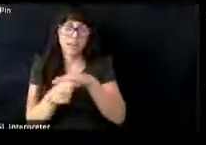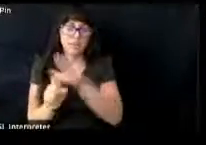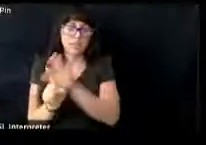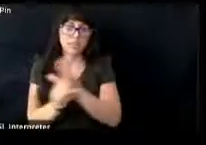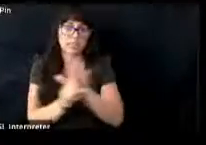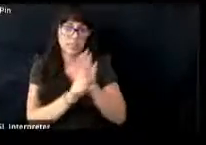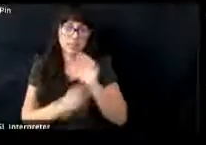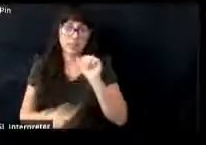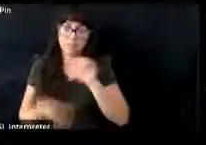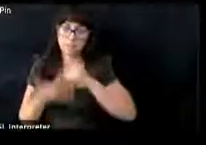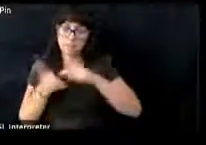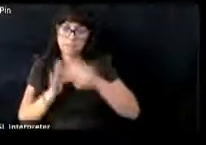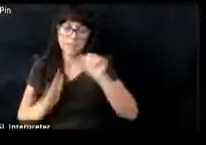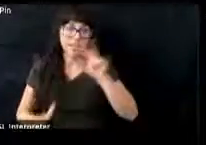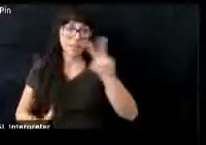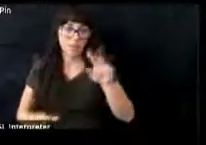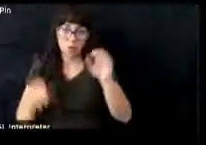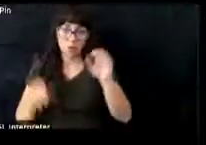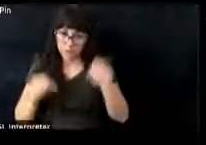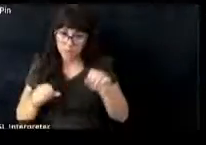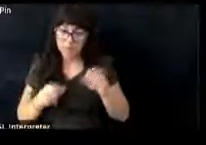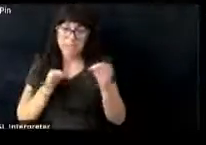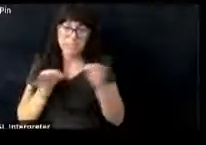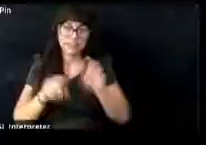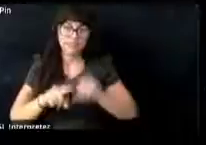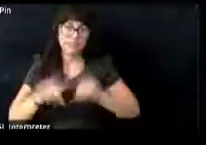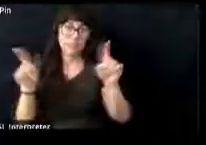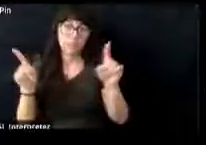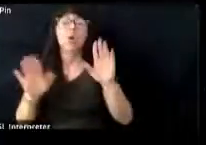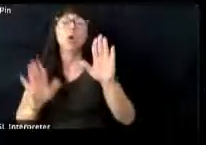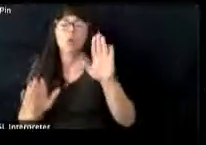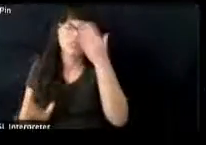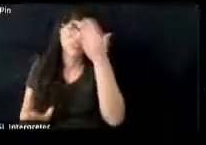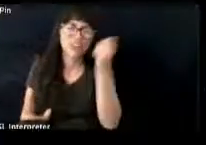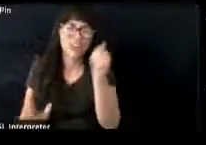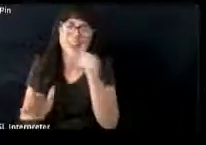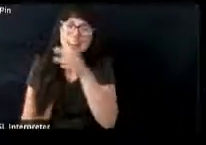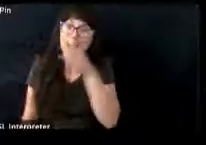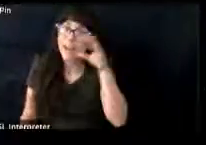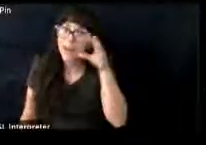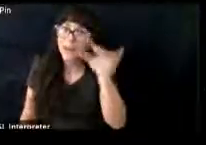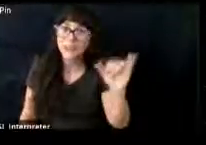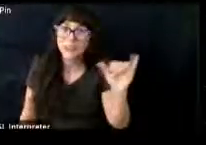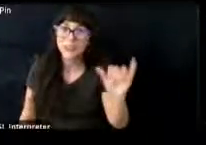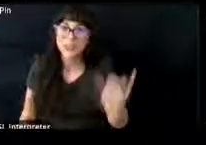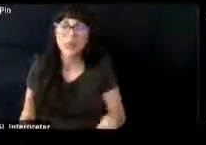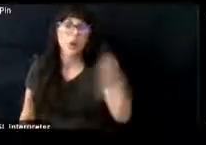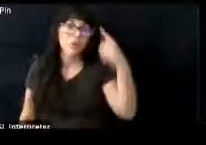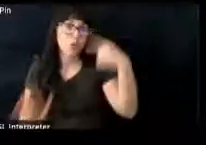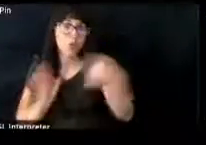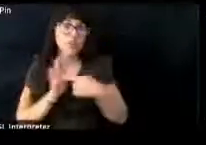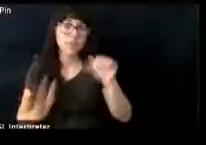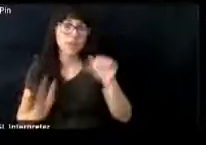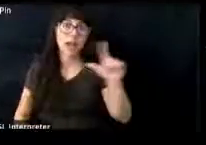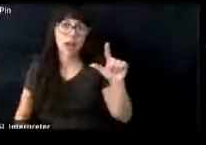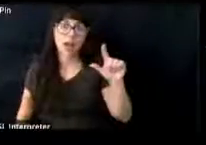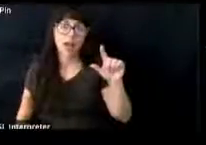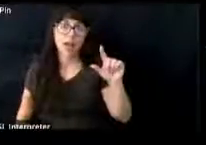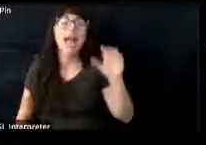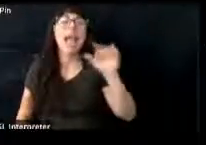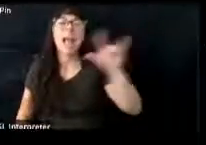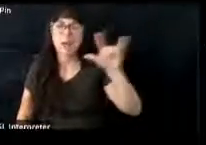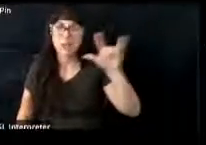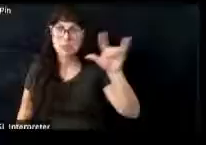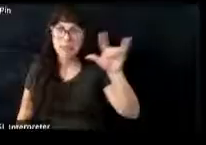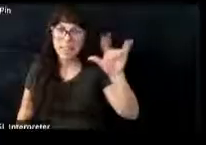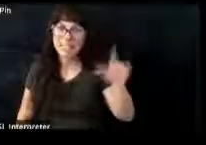be defined differently, and agriculture is another one. So for instance, aerospace is a huge industry up here